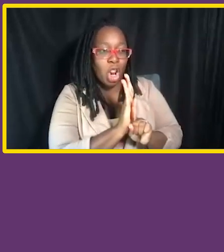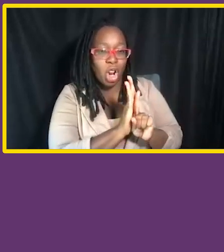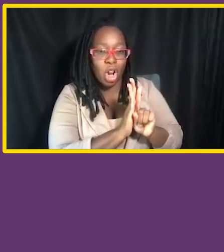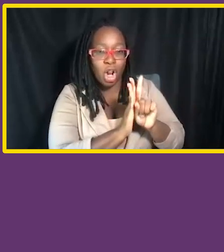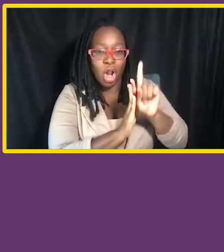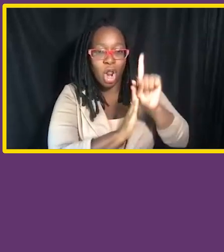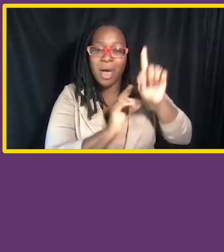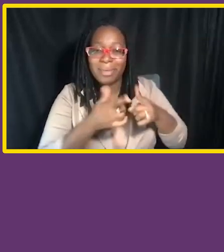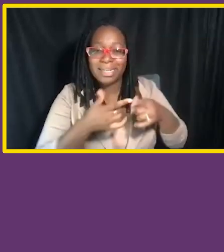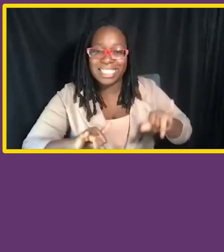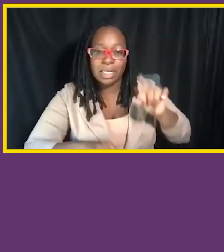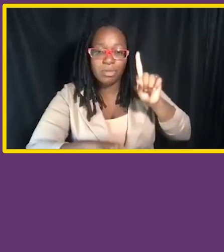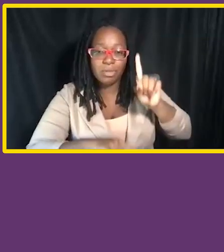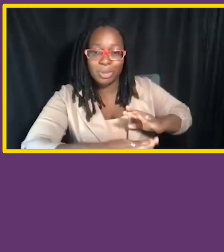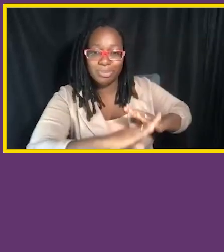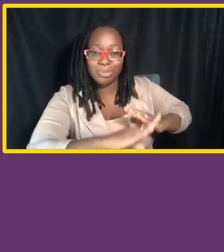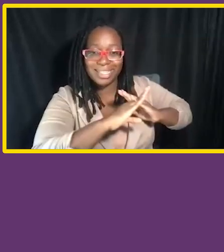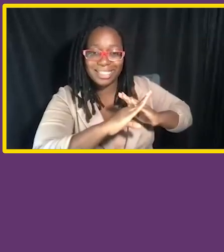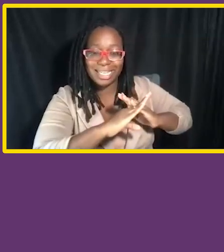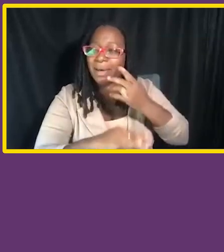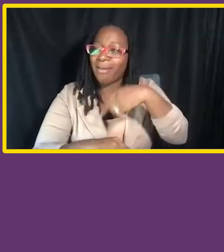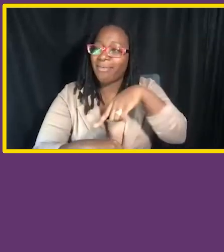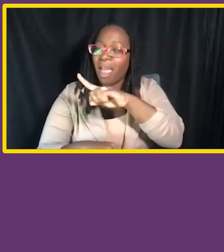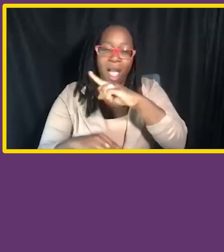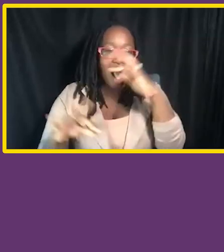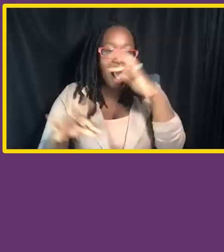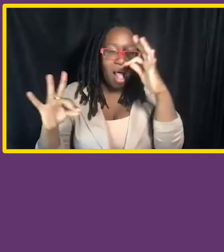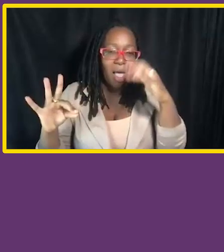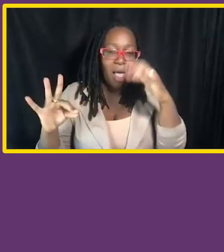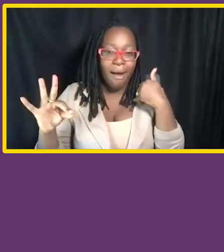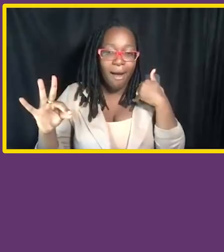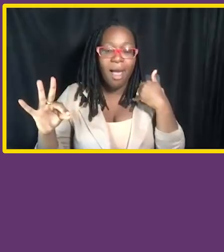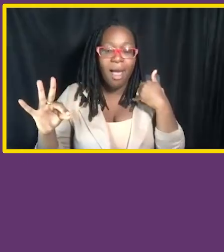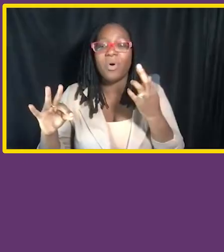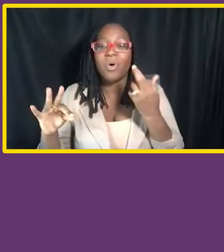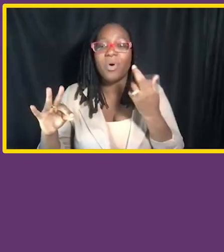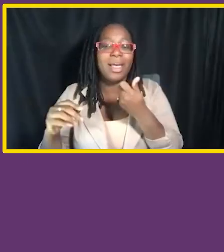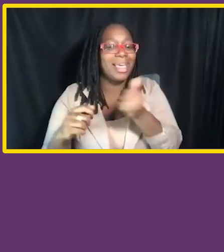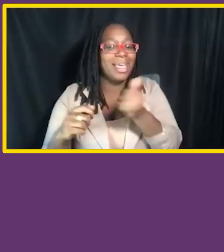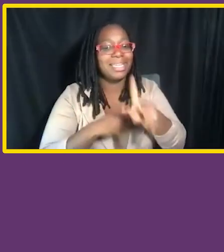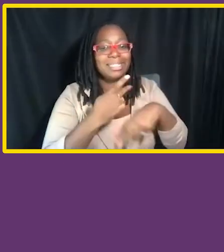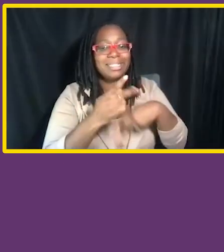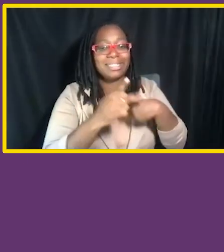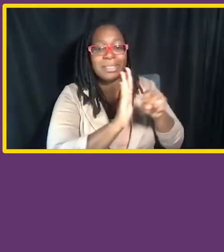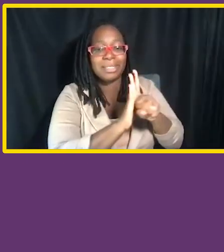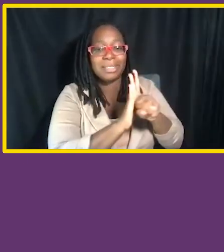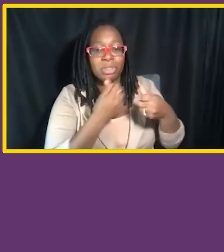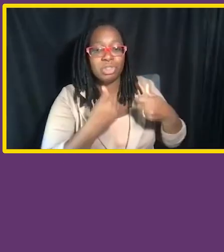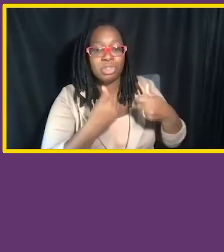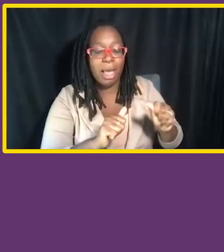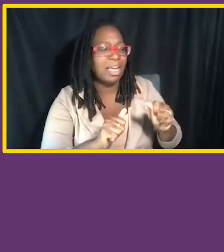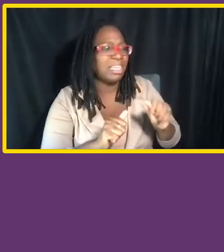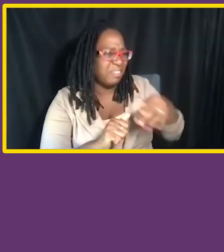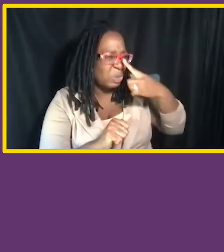from the grinding blades of ignorance, nor shape them into symbolic topiaries. She sent them away, underground,